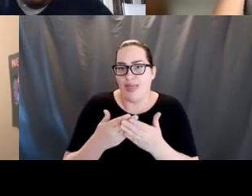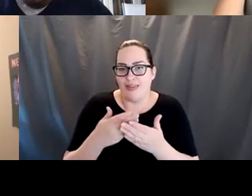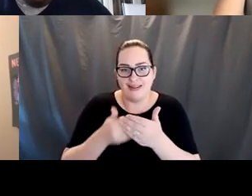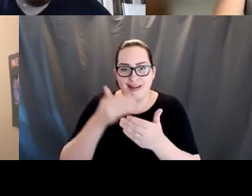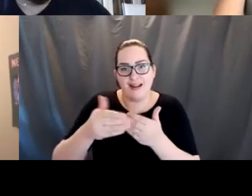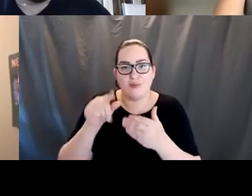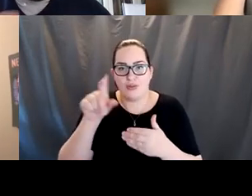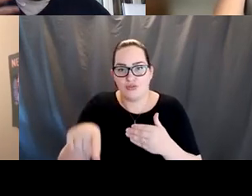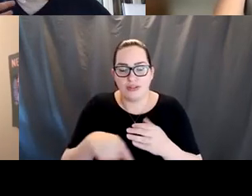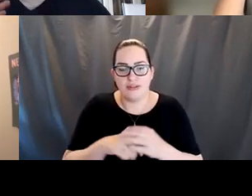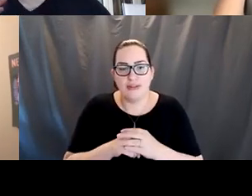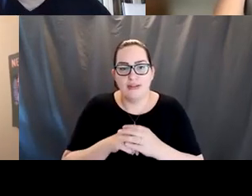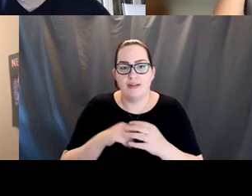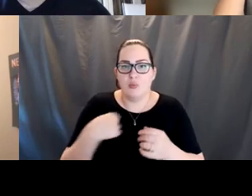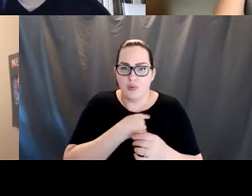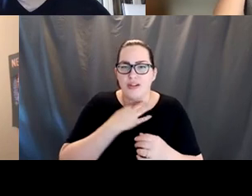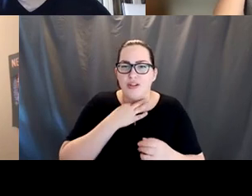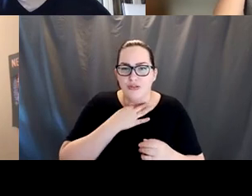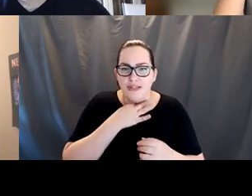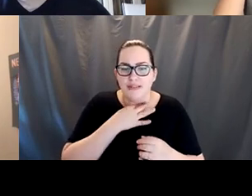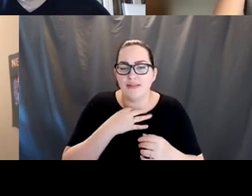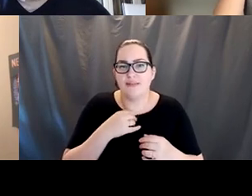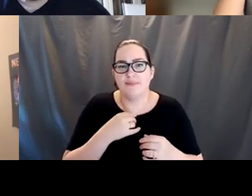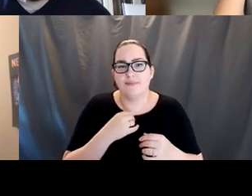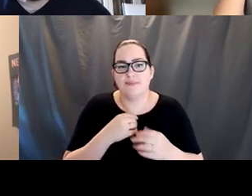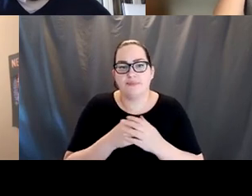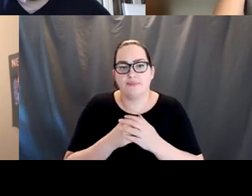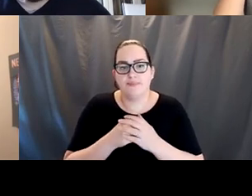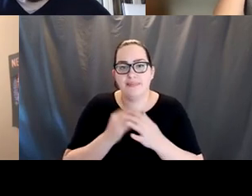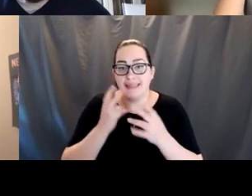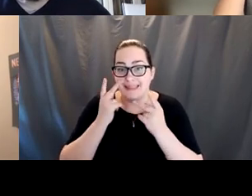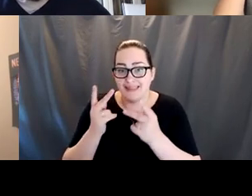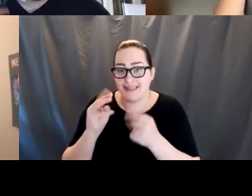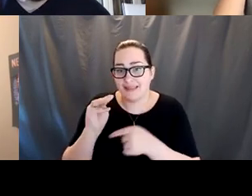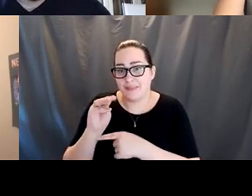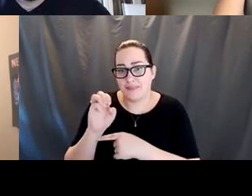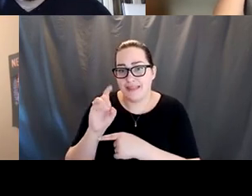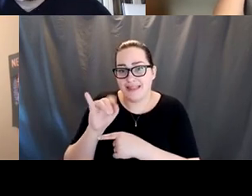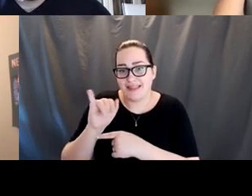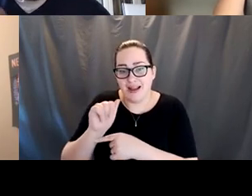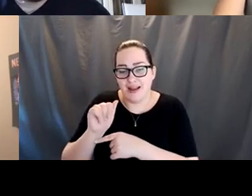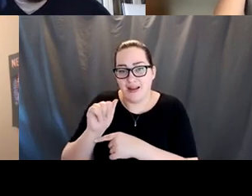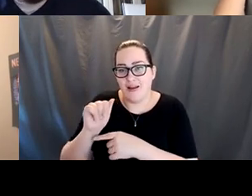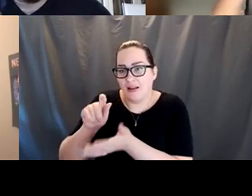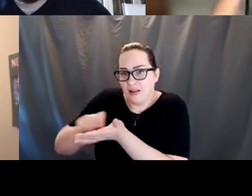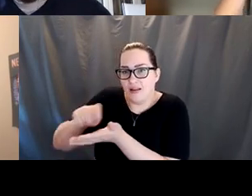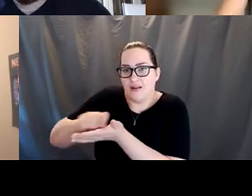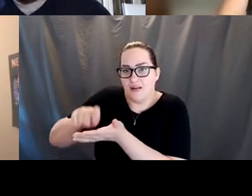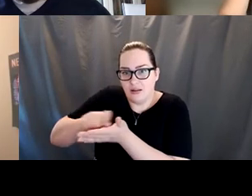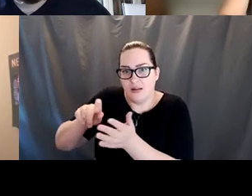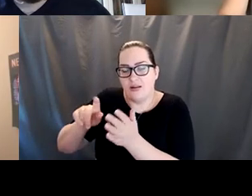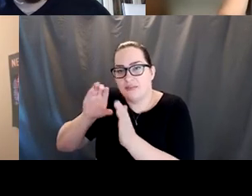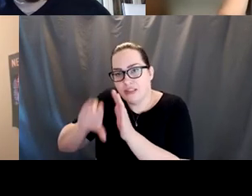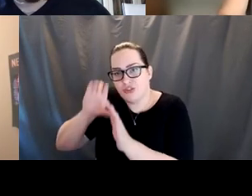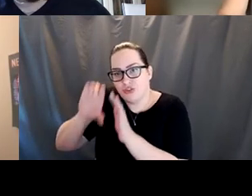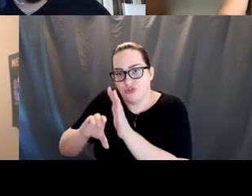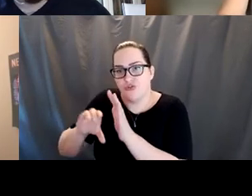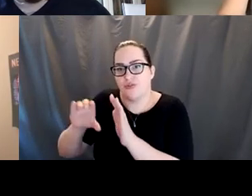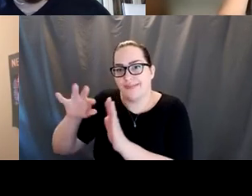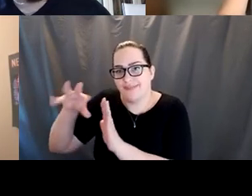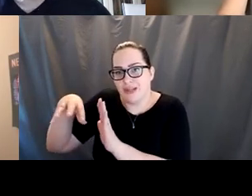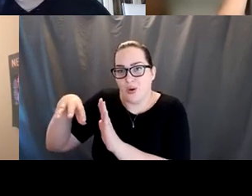But I think it's our duty right now as journalists to show the public how journalism is made, and that it's not fake,